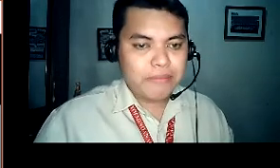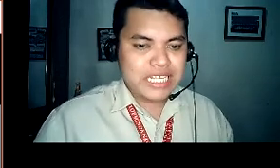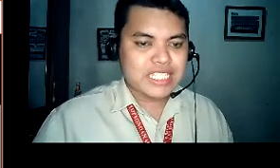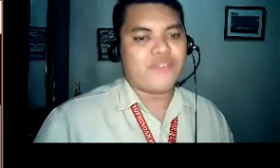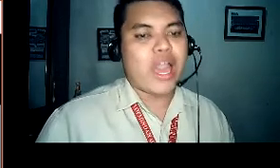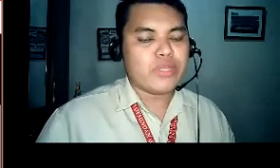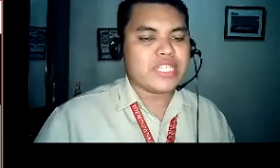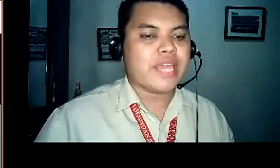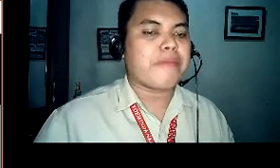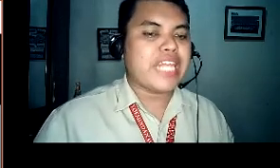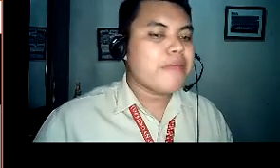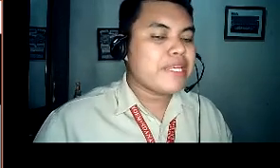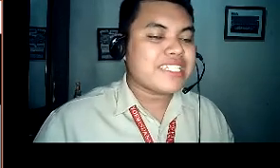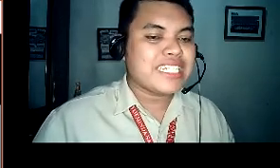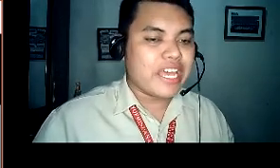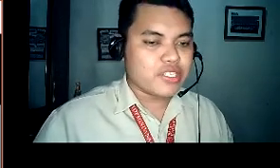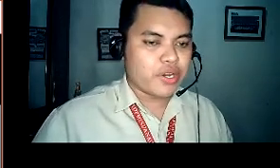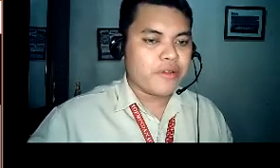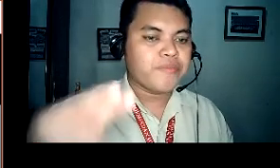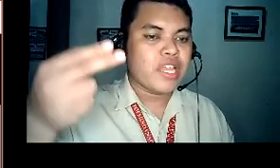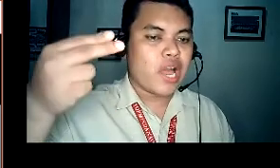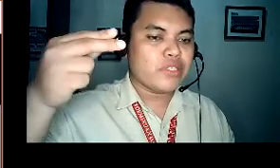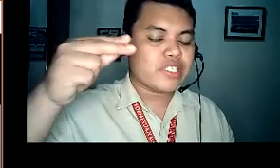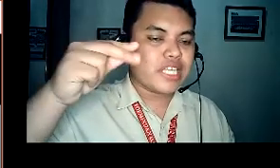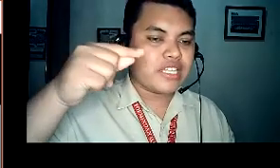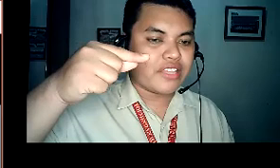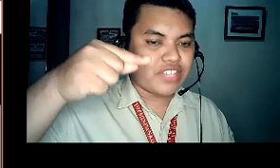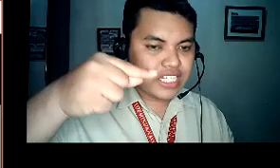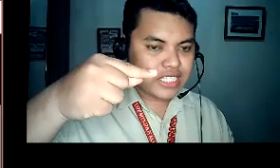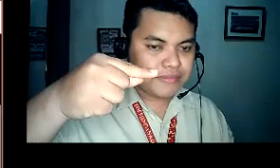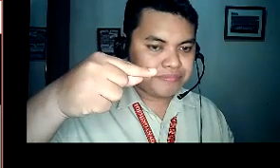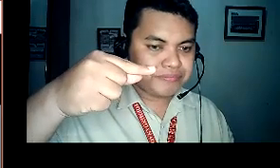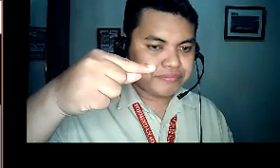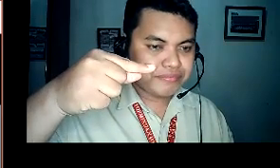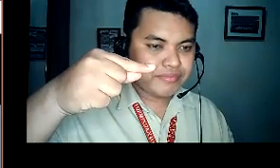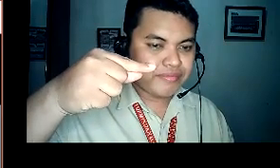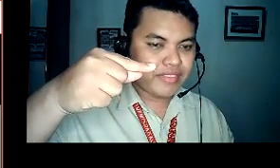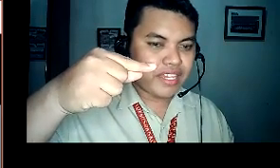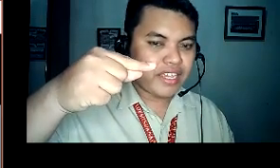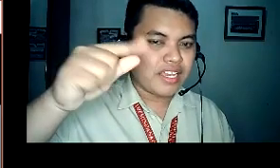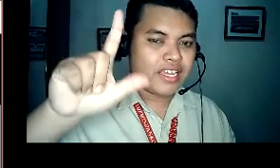Manually, that means if I would say my name is Glazer, I will just say like this,